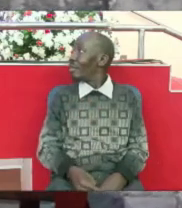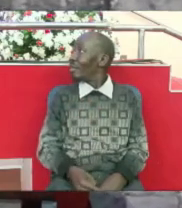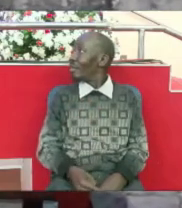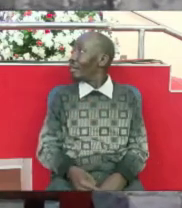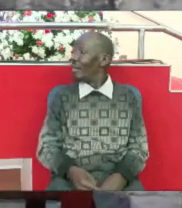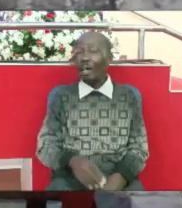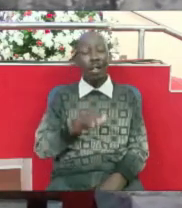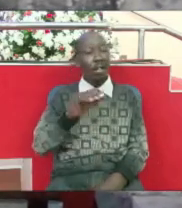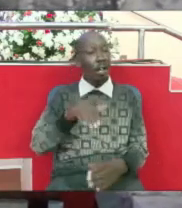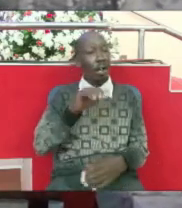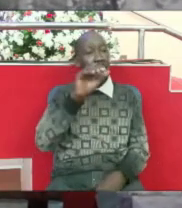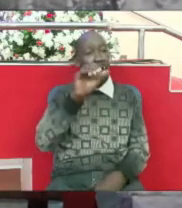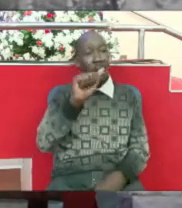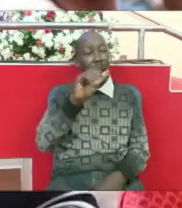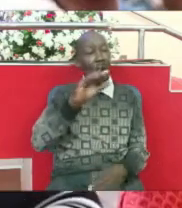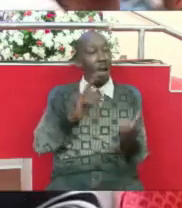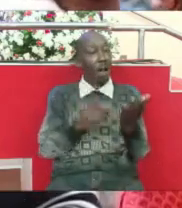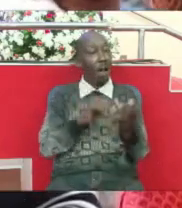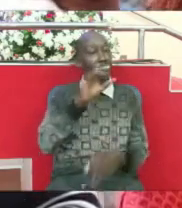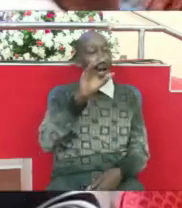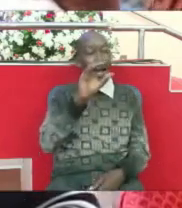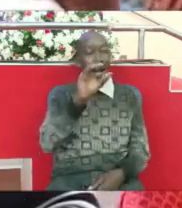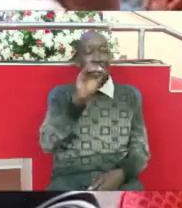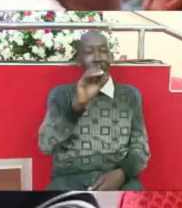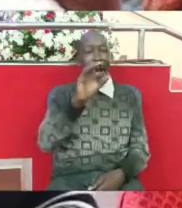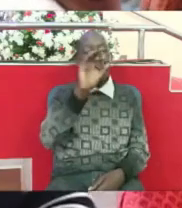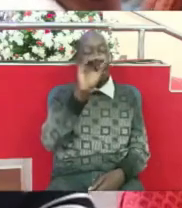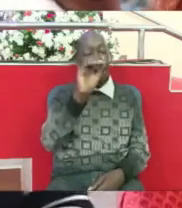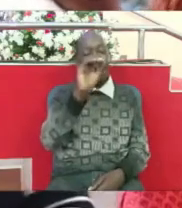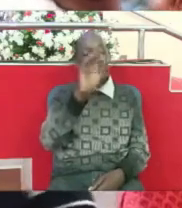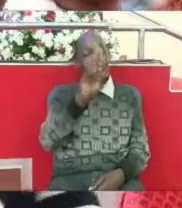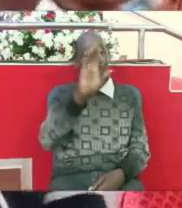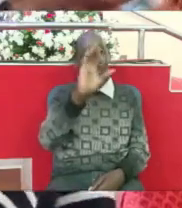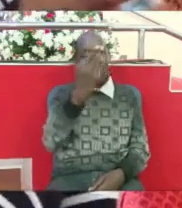Translate ouch into Swahili. Pengine ni auchi.